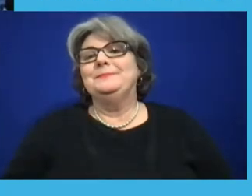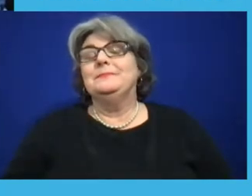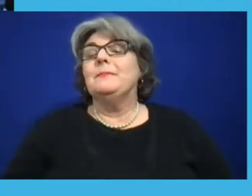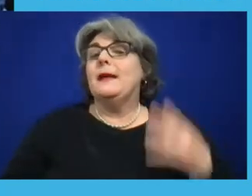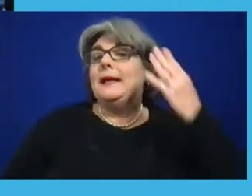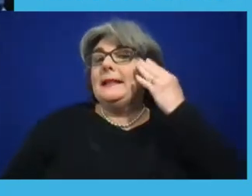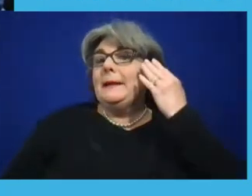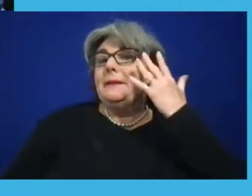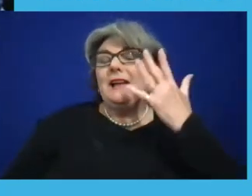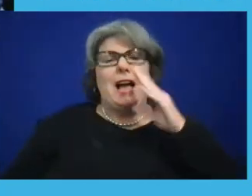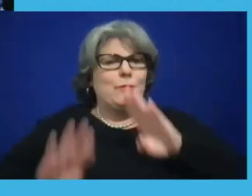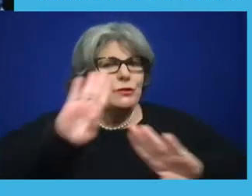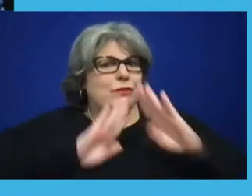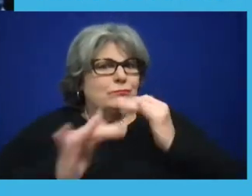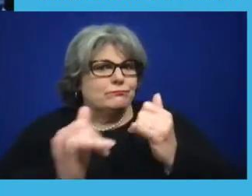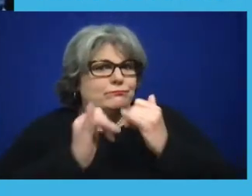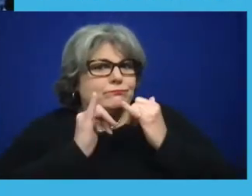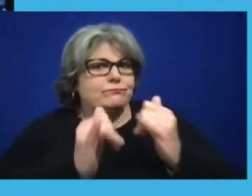forehead.